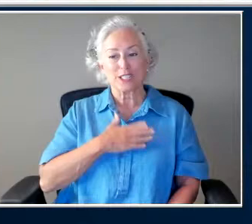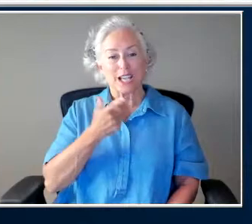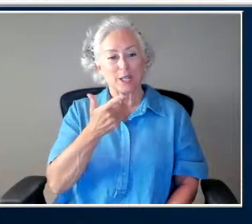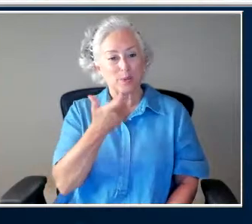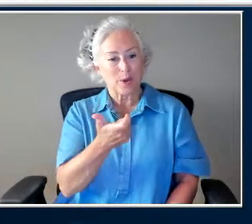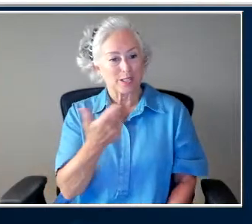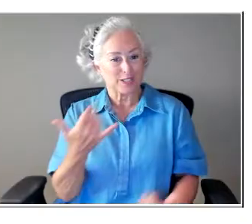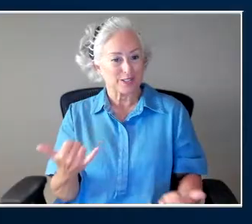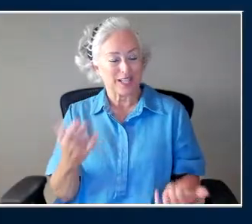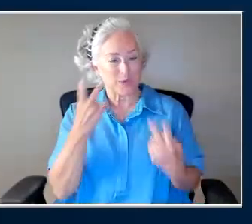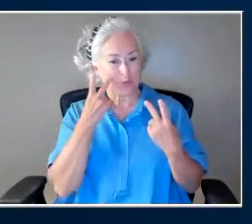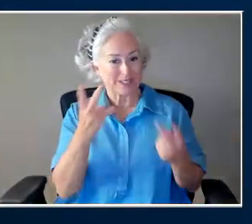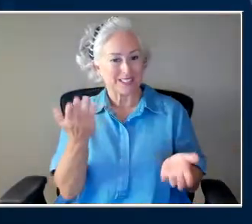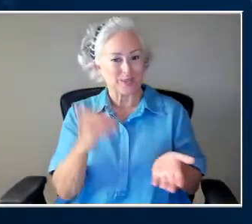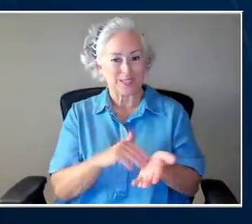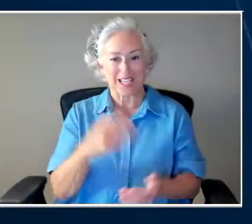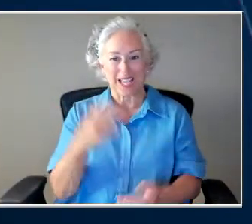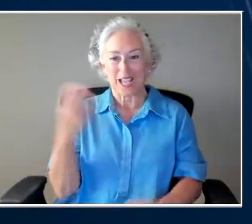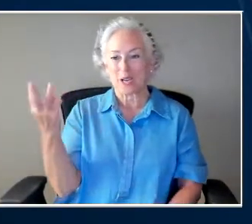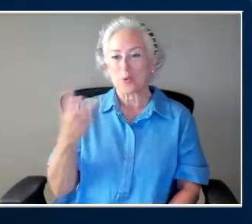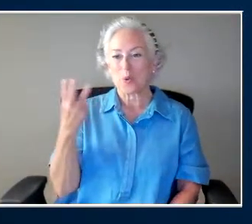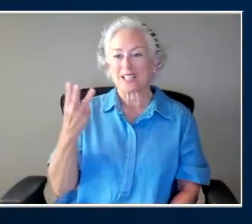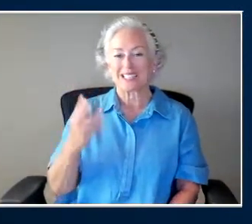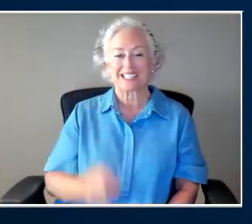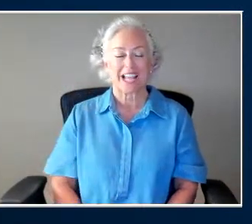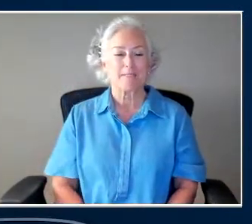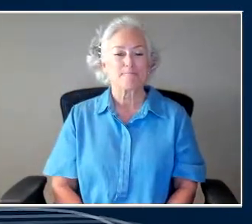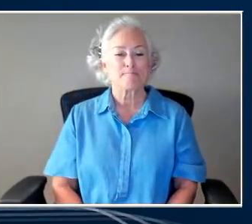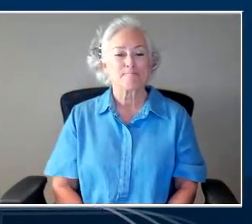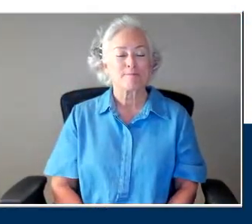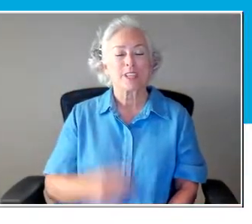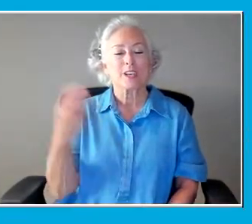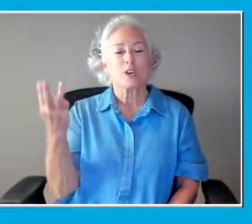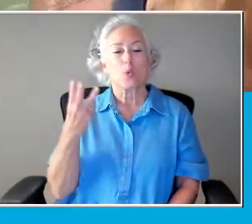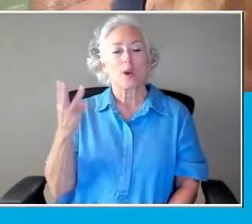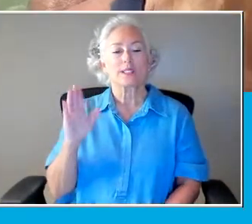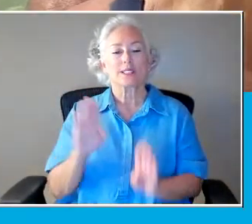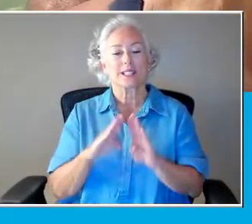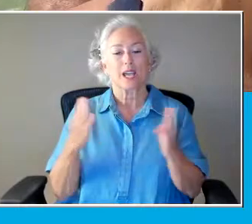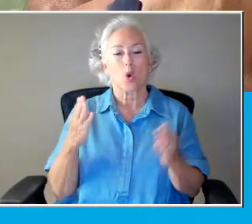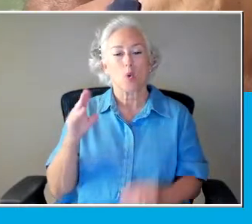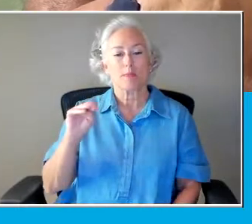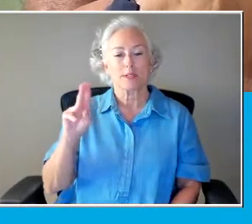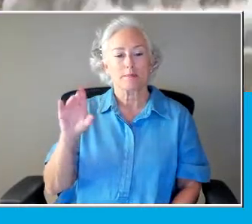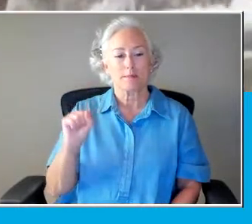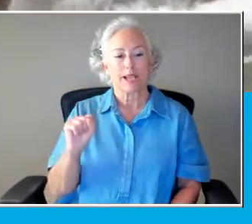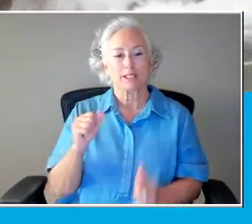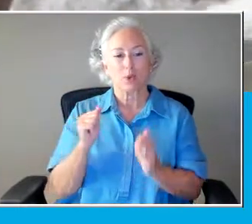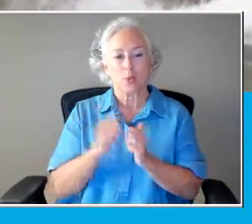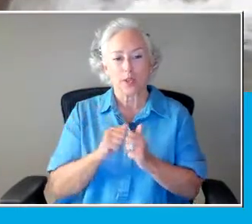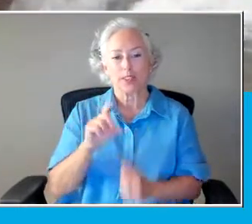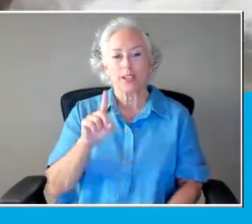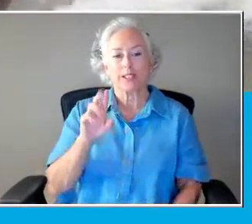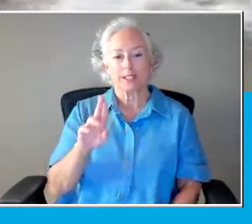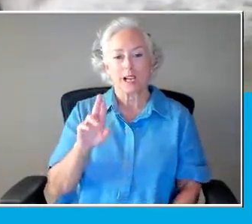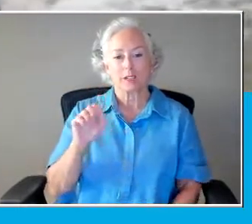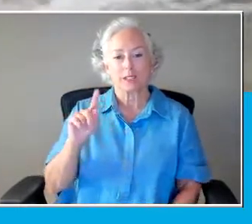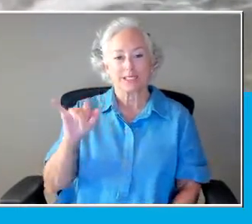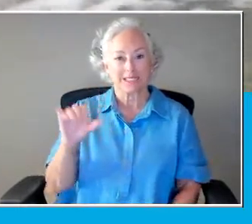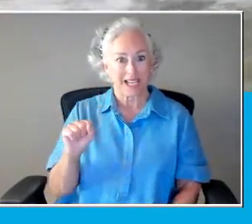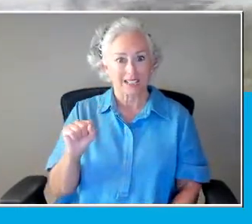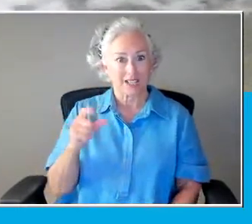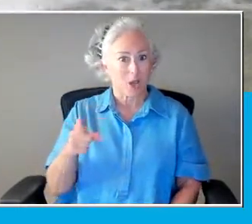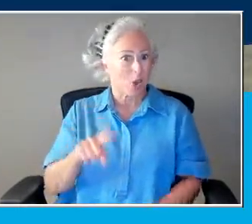on Wednesday. Coming up Wednesday on Open Mics with Dr. Stites. What started as a dream vacation in Jamaica for